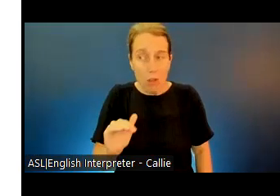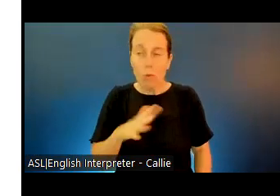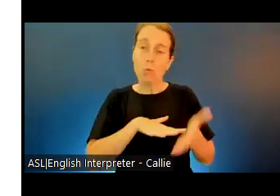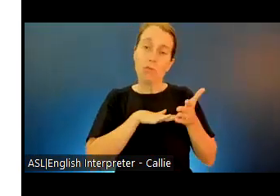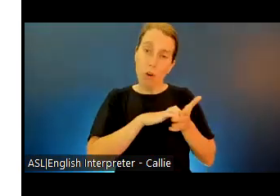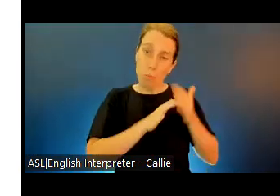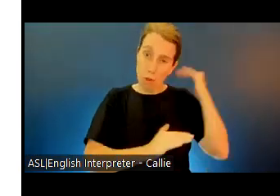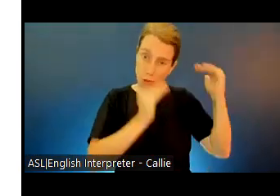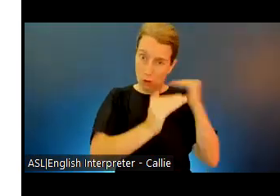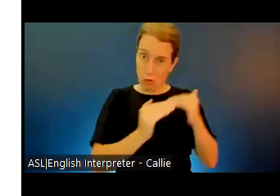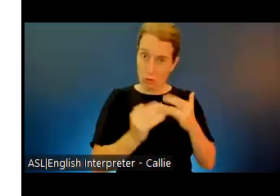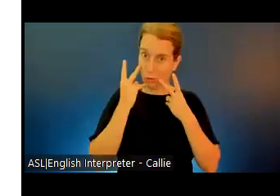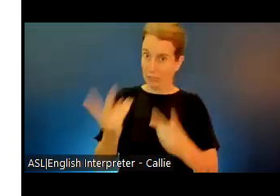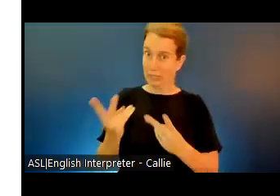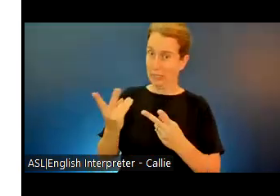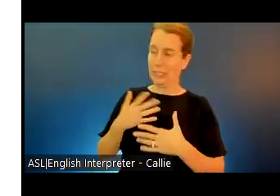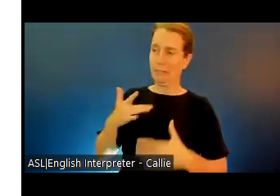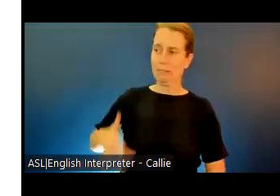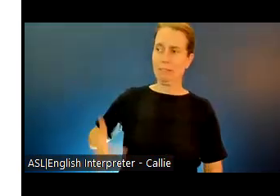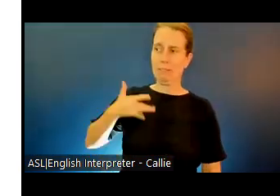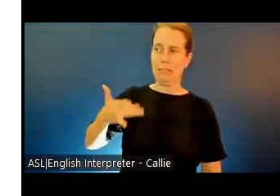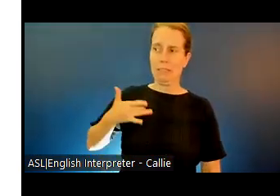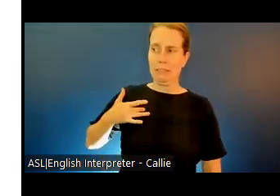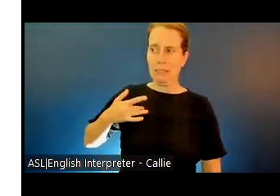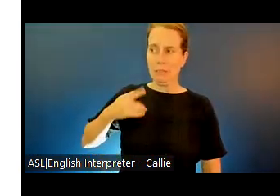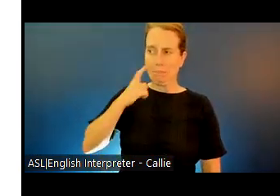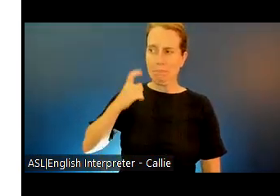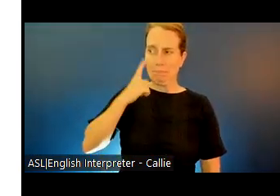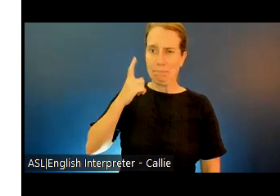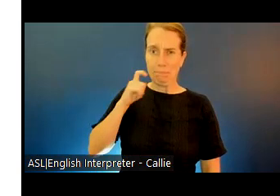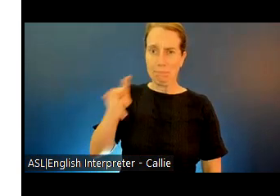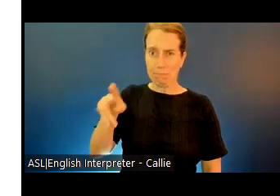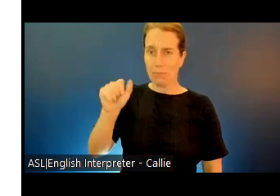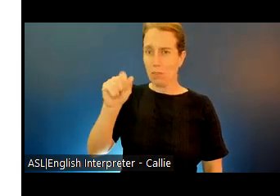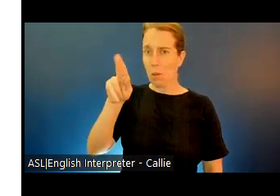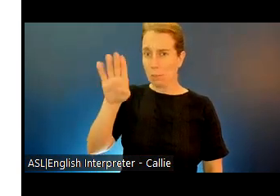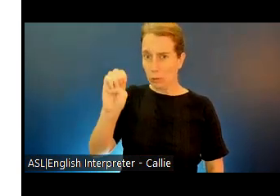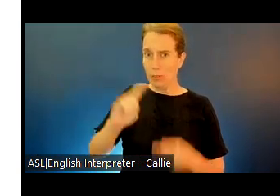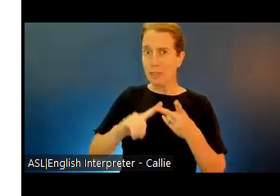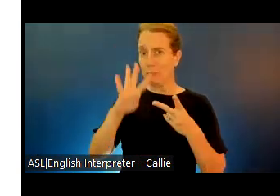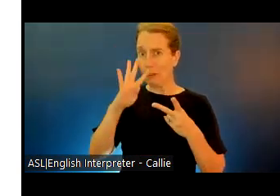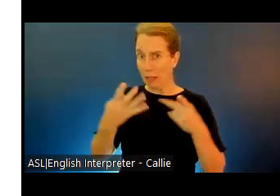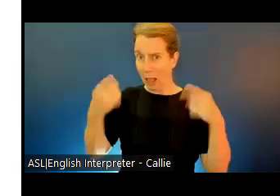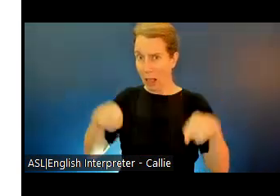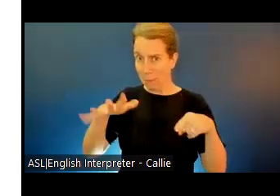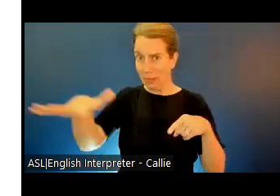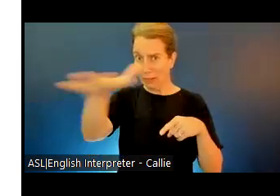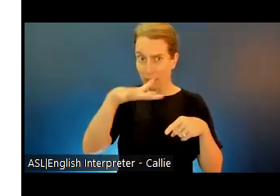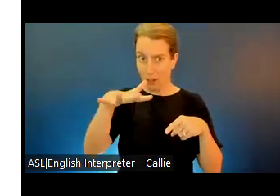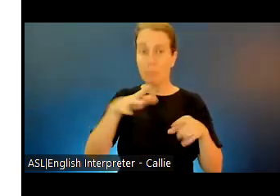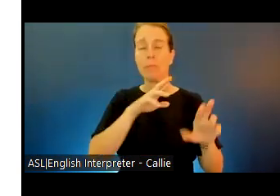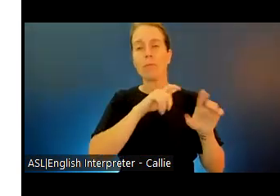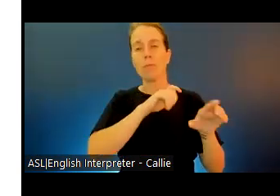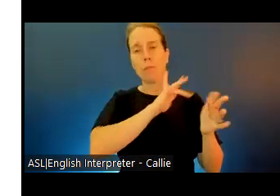adult, you can call the Department of Social Services to report that abuse or neglect. Next slide, please.